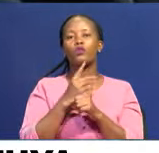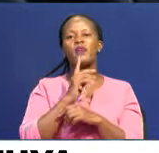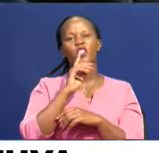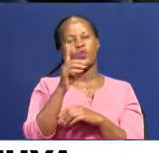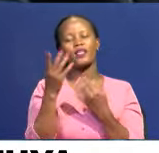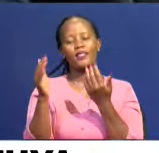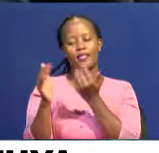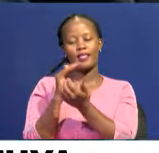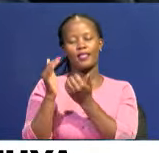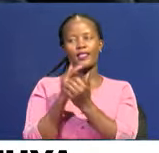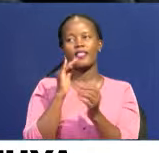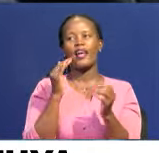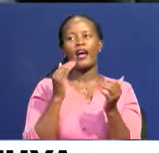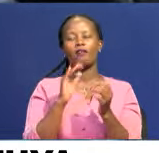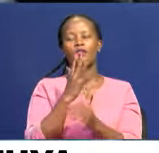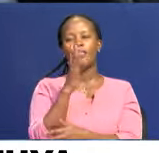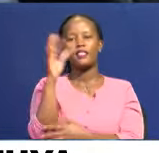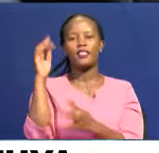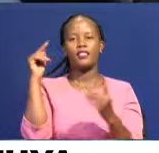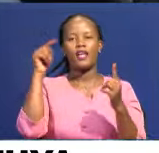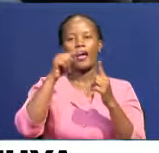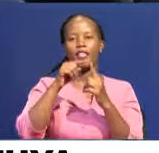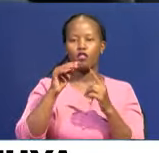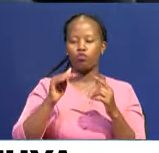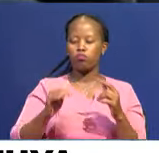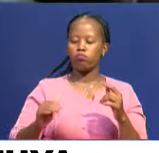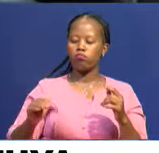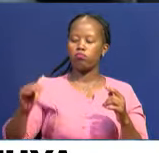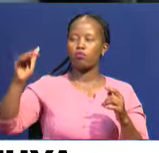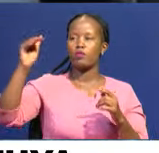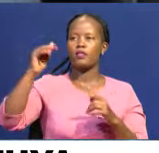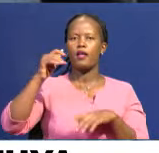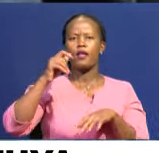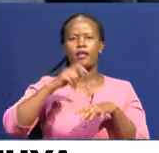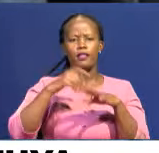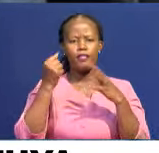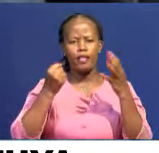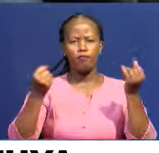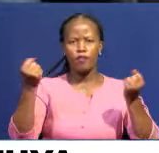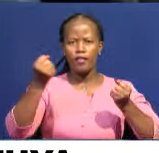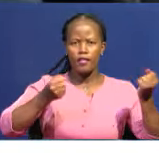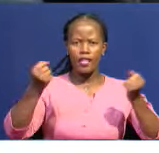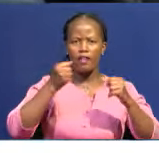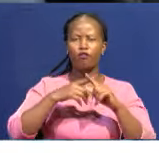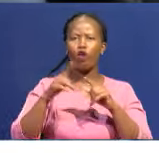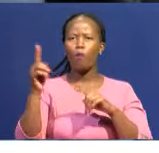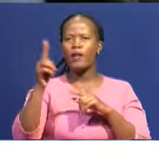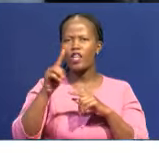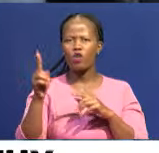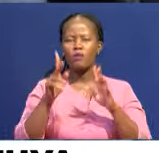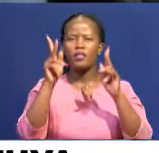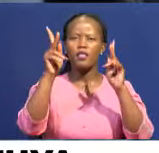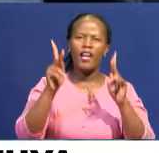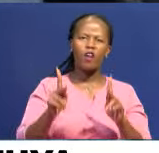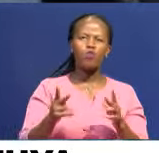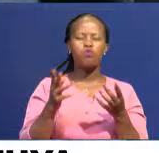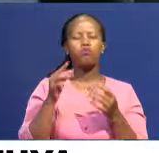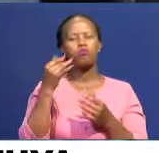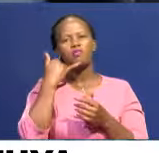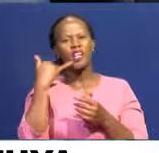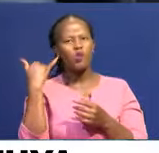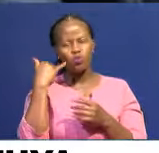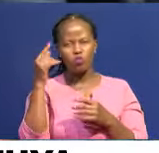those trees until they grow to maturity. So that as you drive from here to Nakuru, to Kisumu, to Mombasa, to